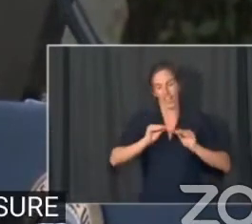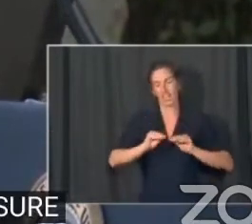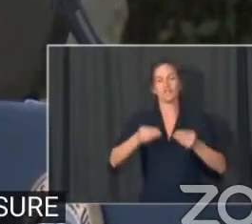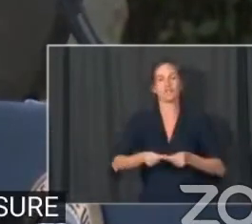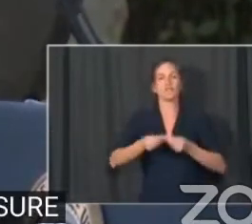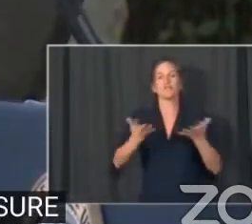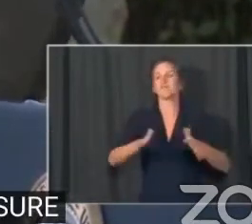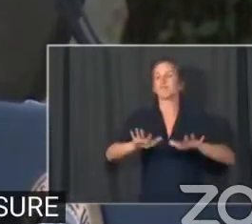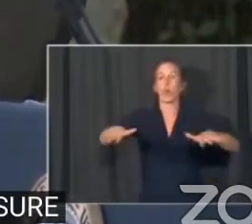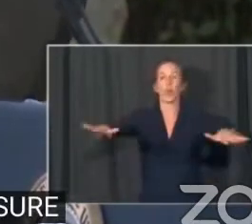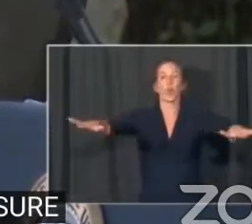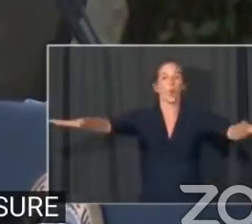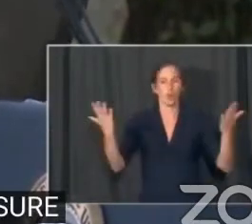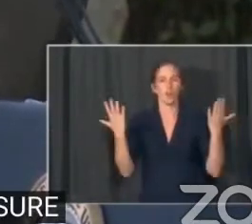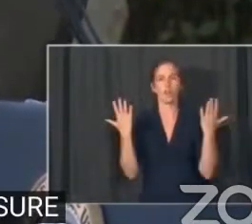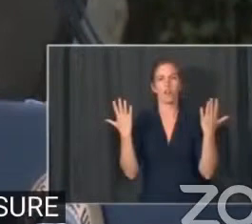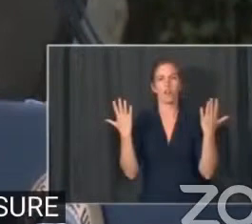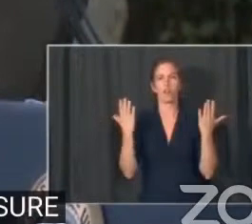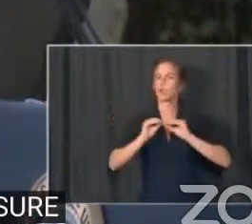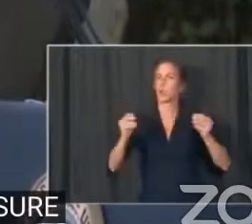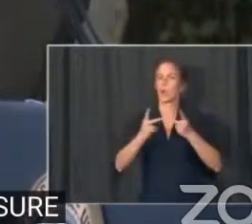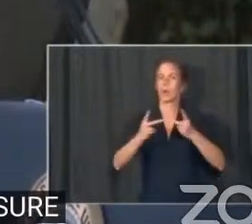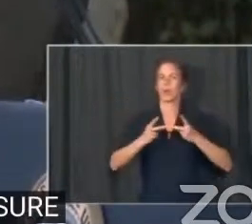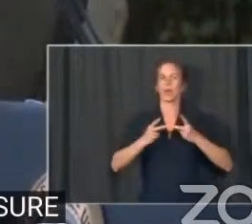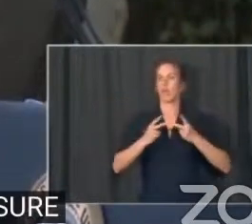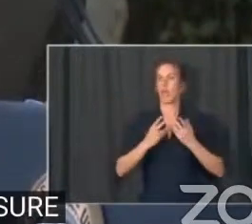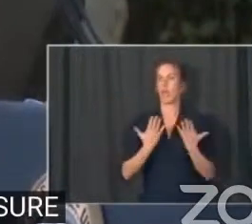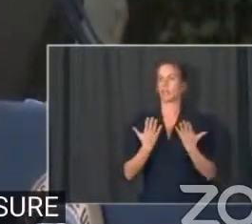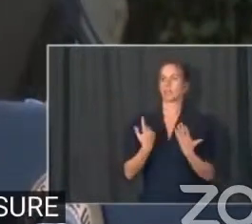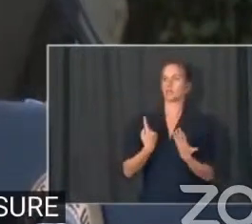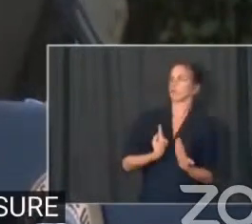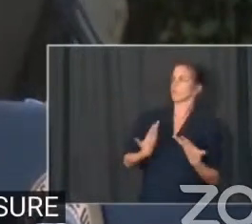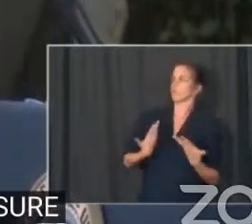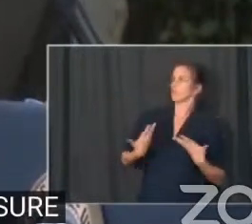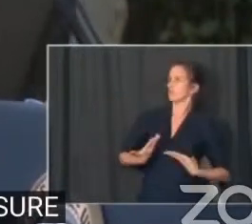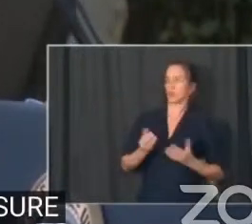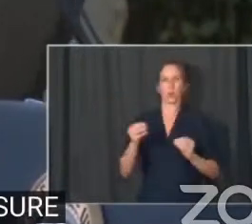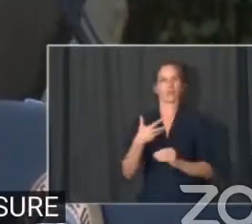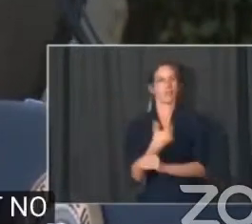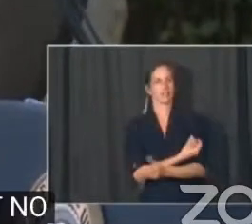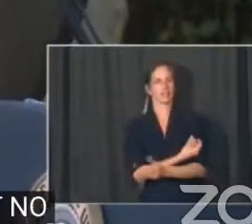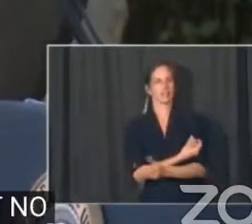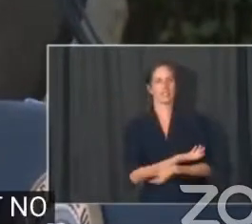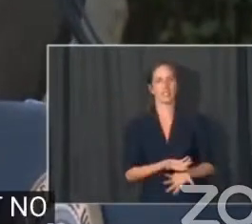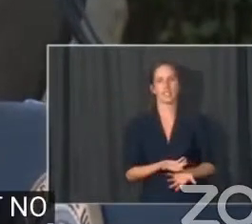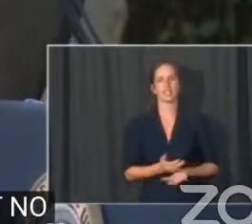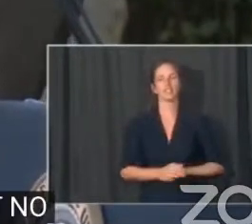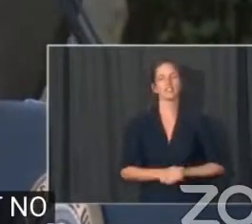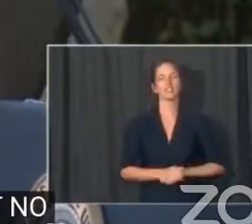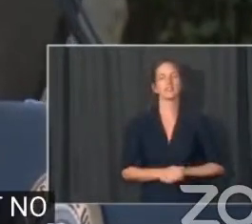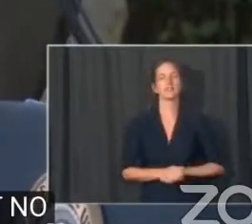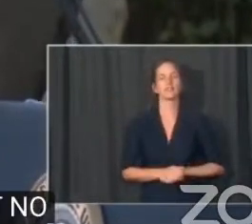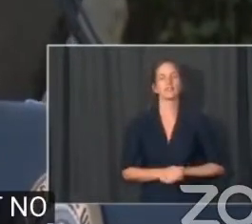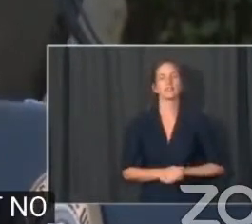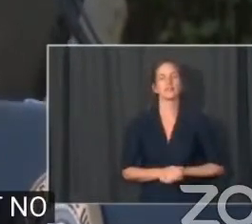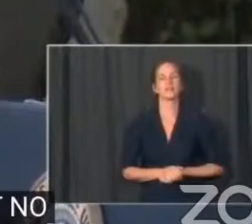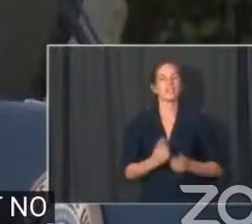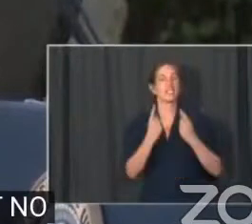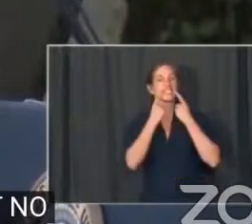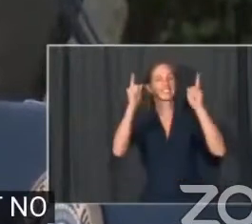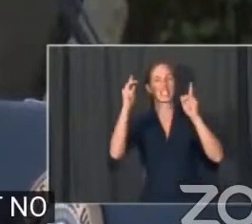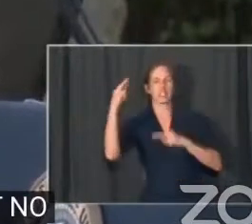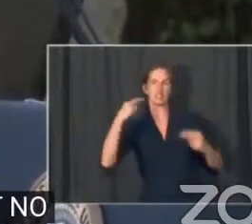quienes and that la no necesitan. place Hemos is planeado left asegurar without a también vaccine. At the end of the day, our success is going to be judged by the